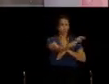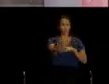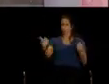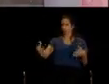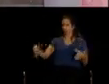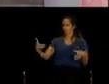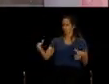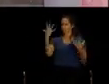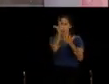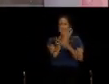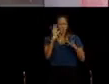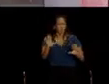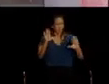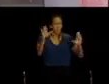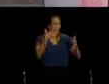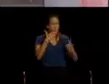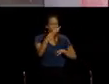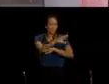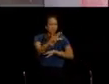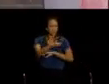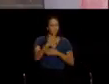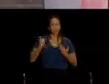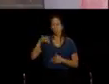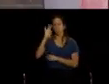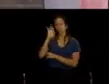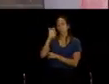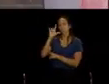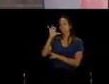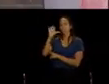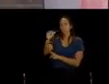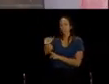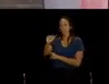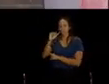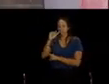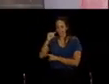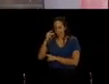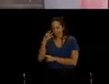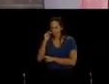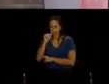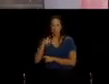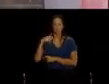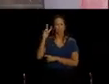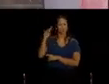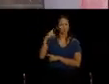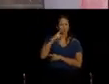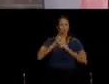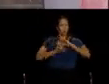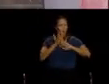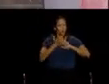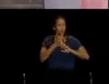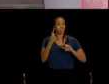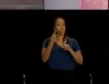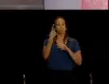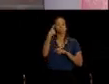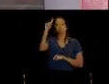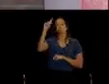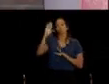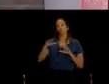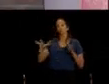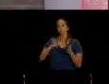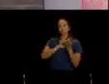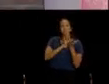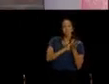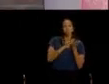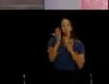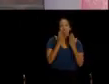good afternoon. I am Felicia Thomas, Vice President of Operations for Children's Medical Services Health